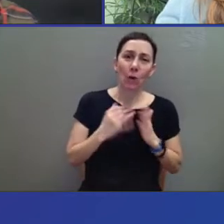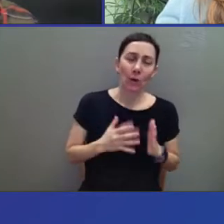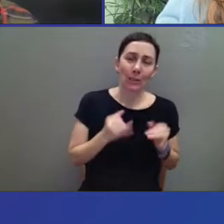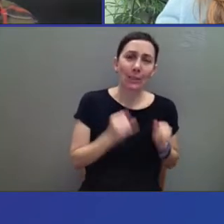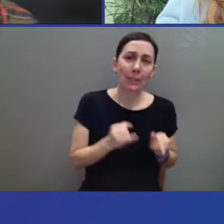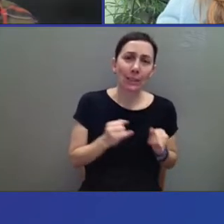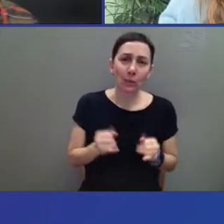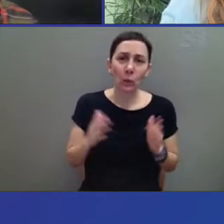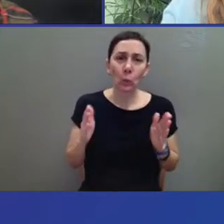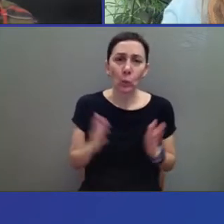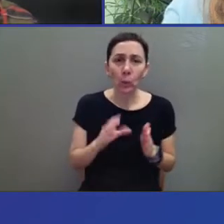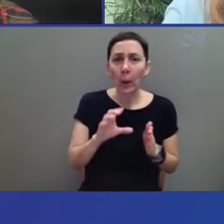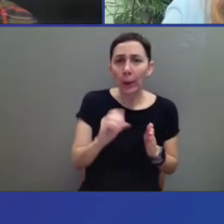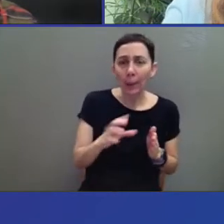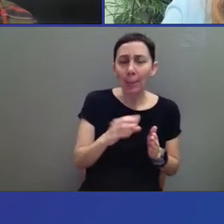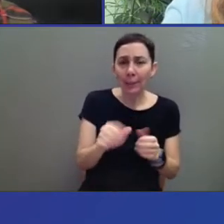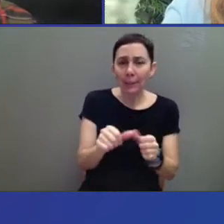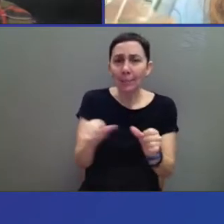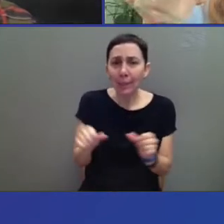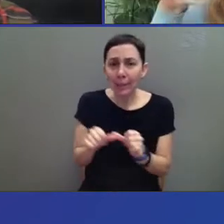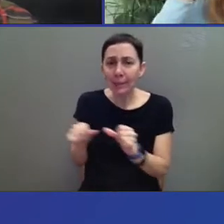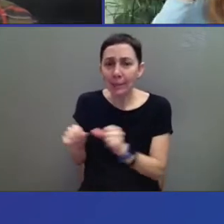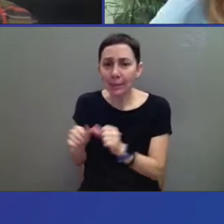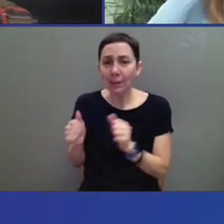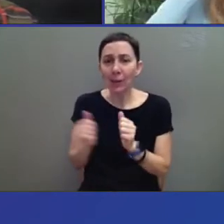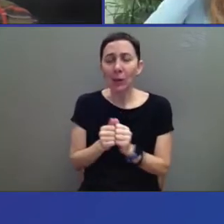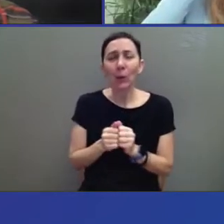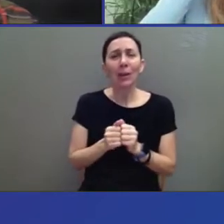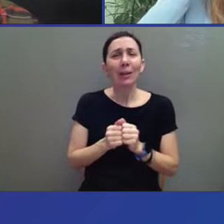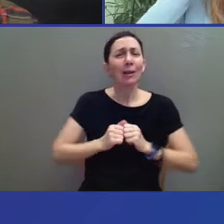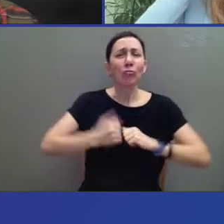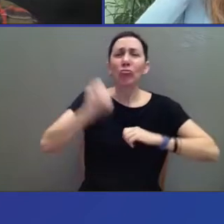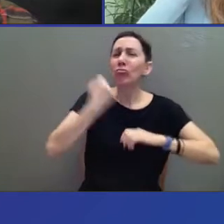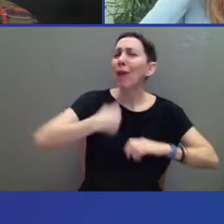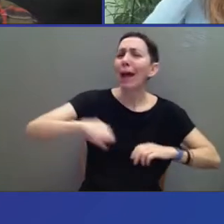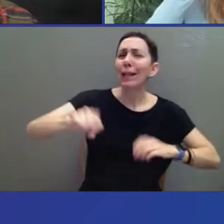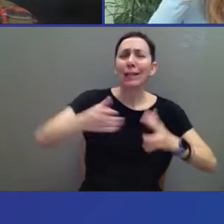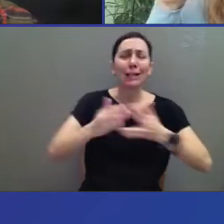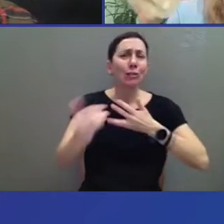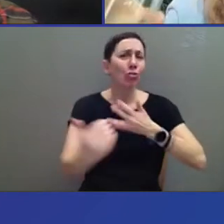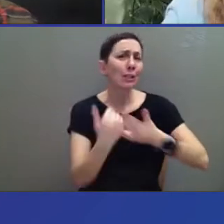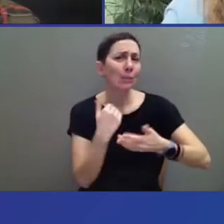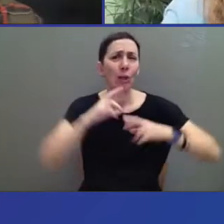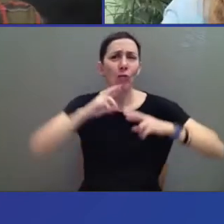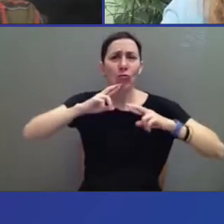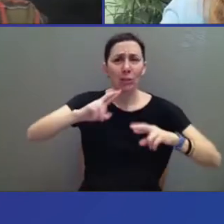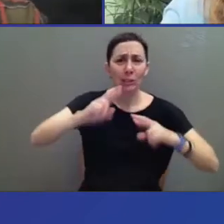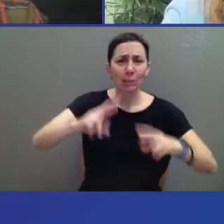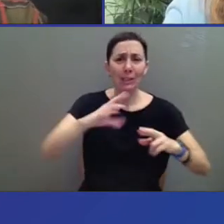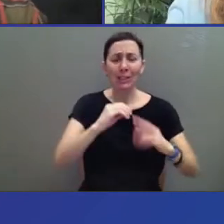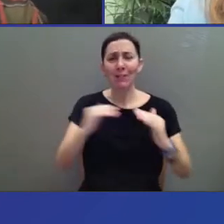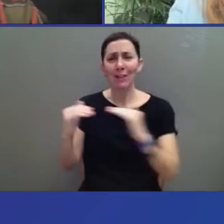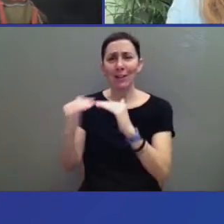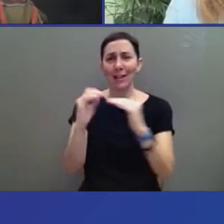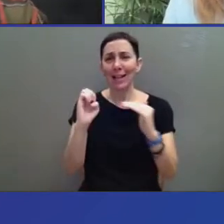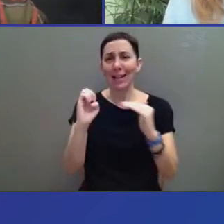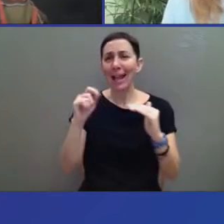companies, and venues with radically transparent, responsive, and equitable